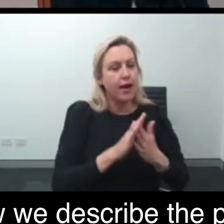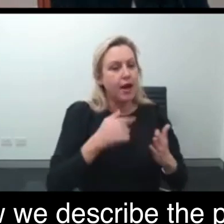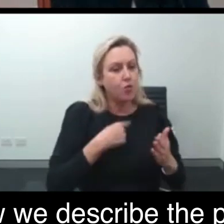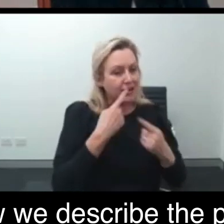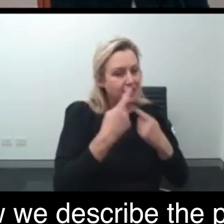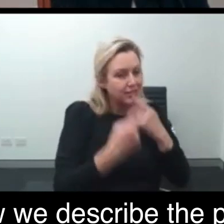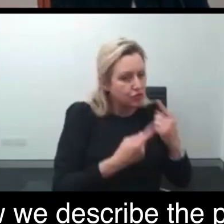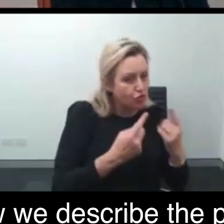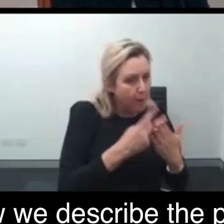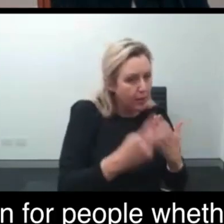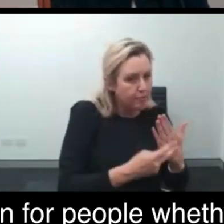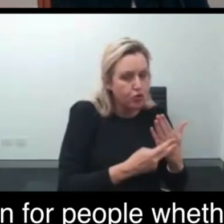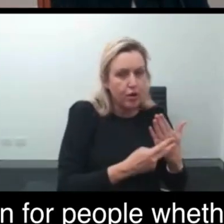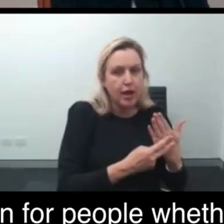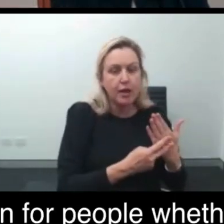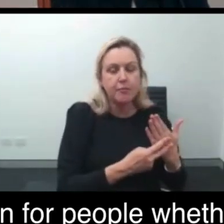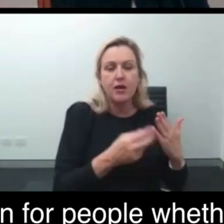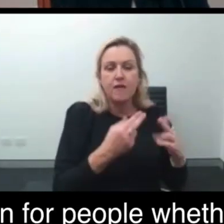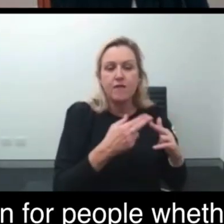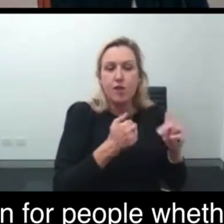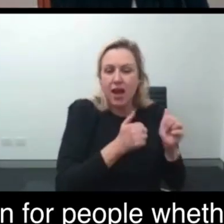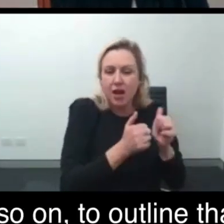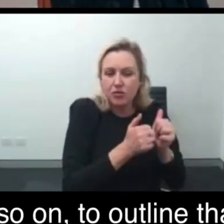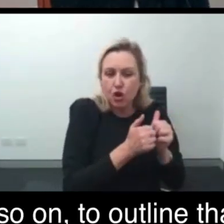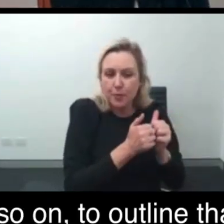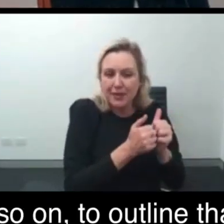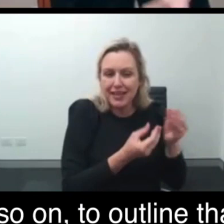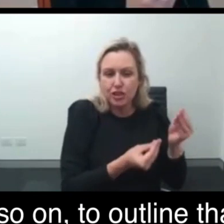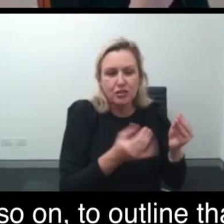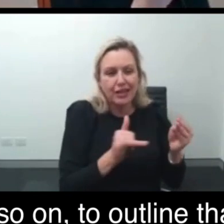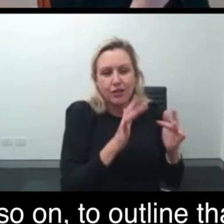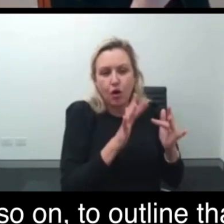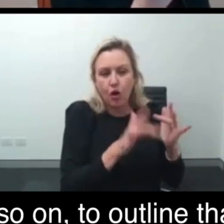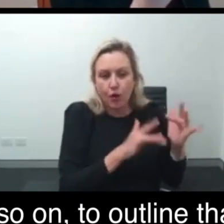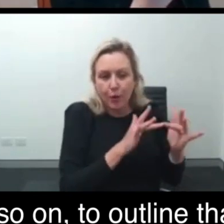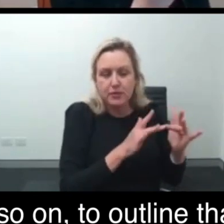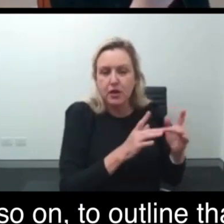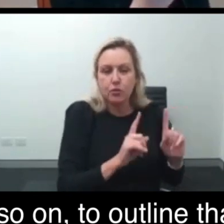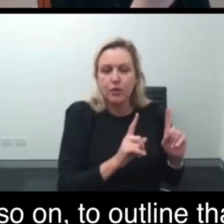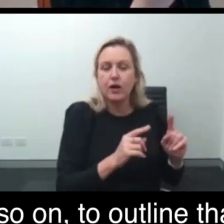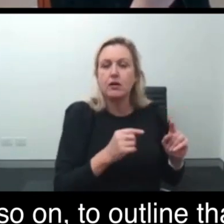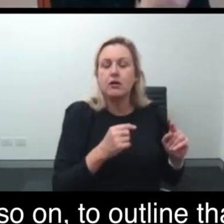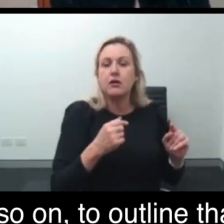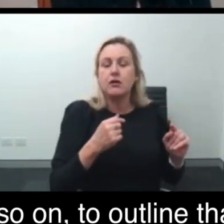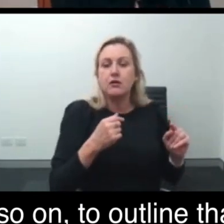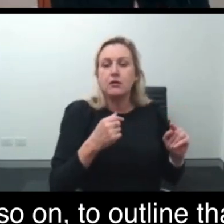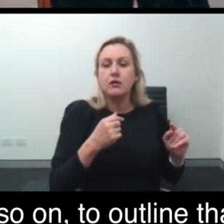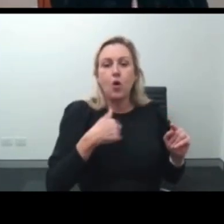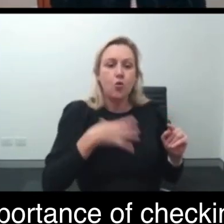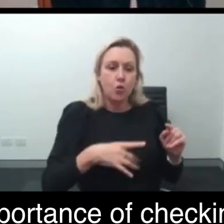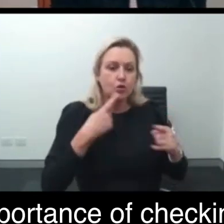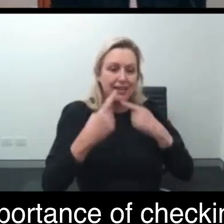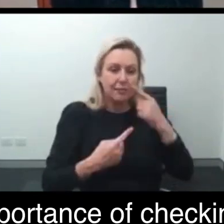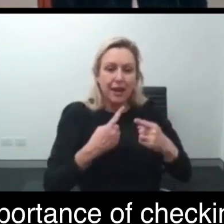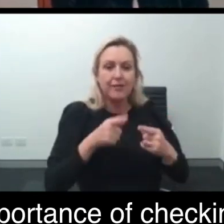the program in our documentation for people, whether that's on the website, and so on, to discuss that, outline that care